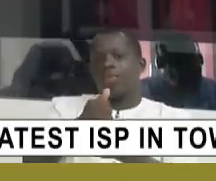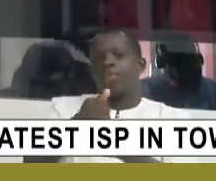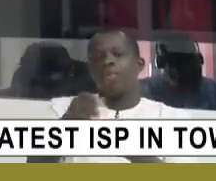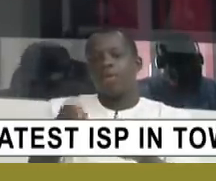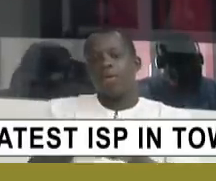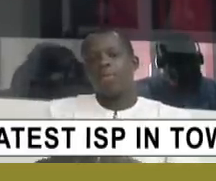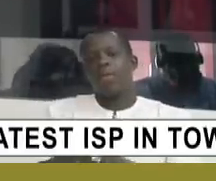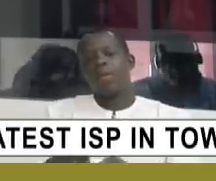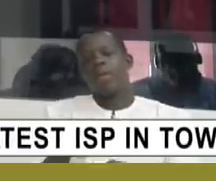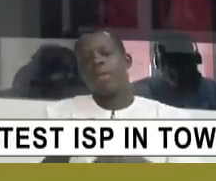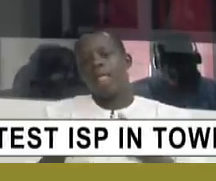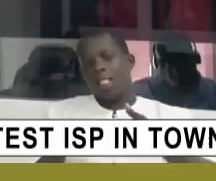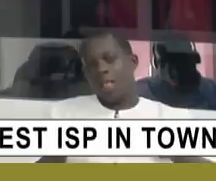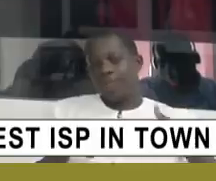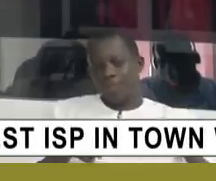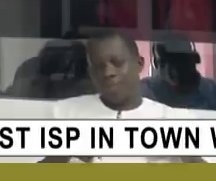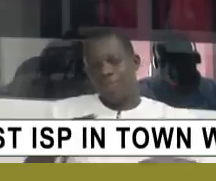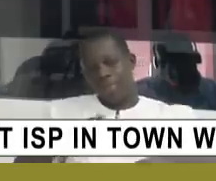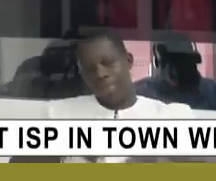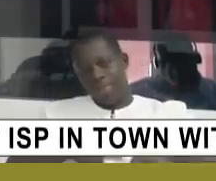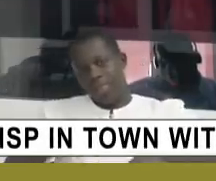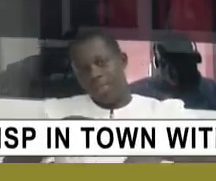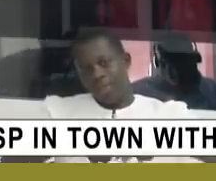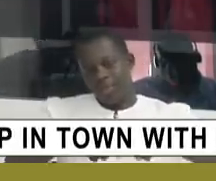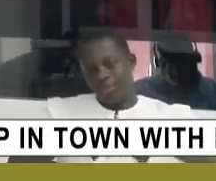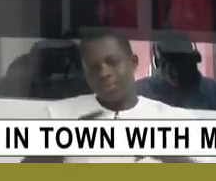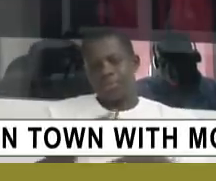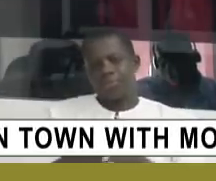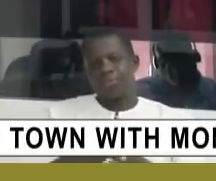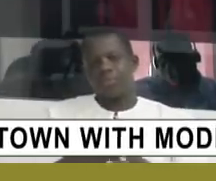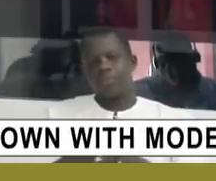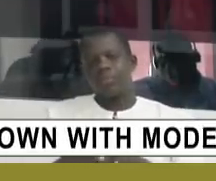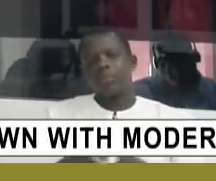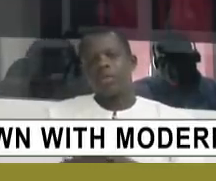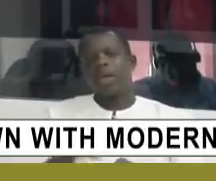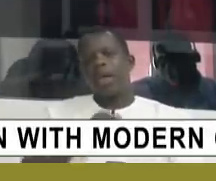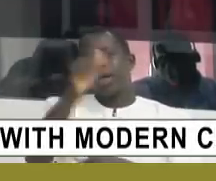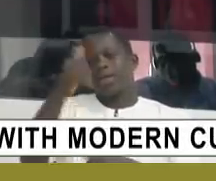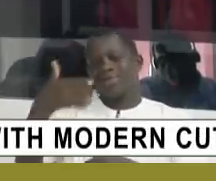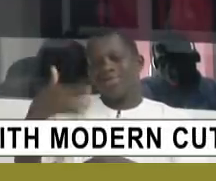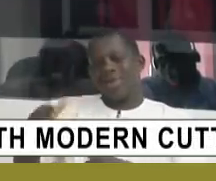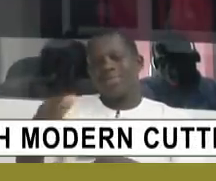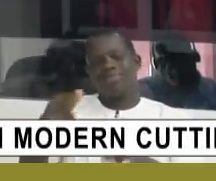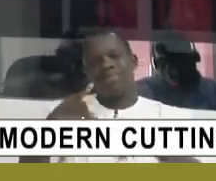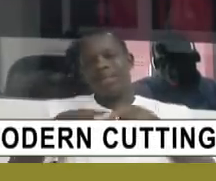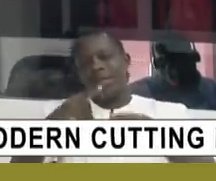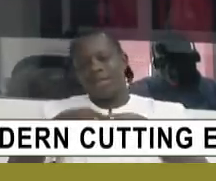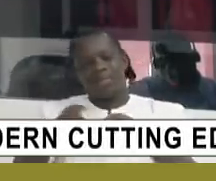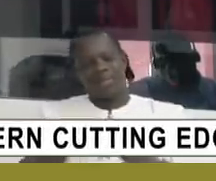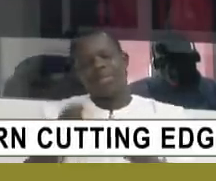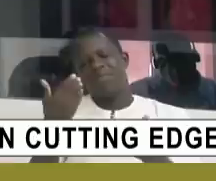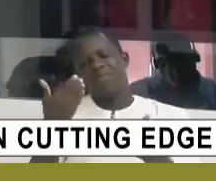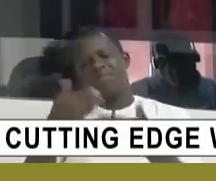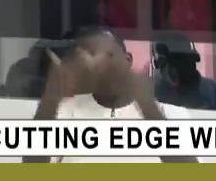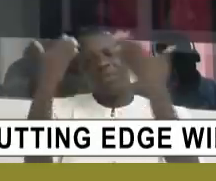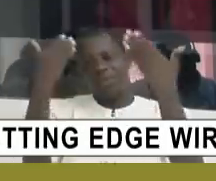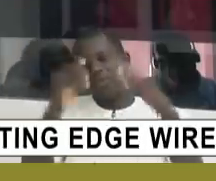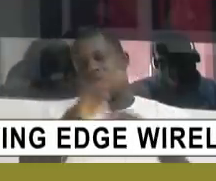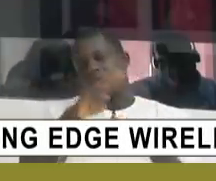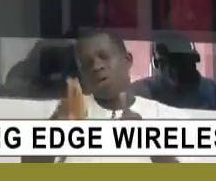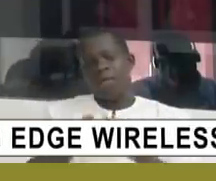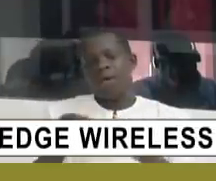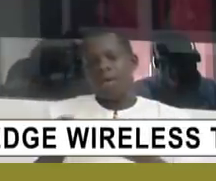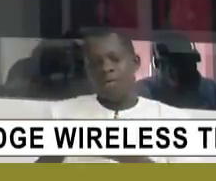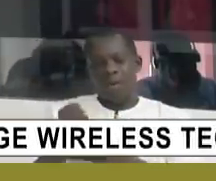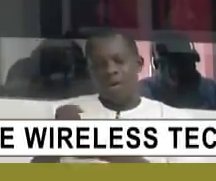leg. At that time, this right leg was completely finished. So I